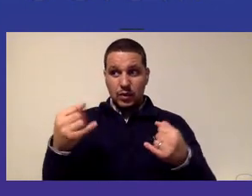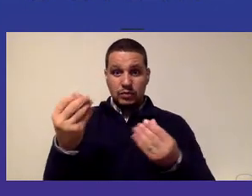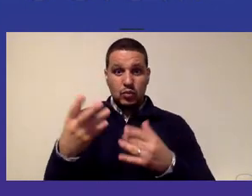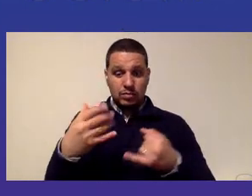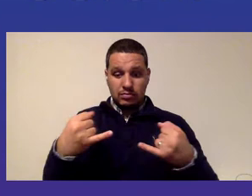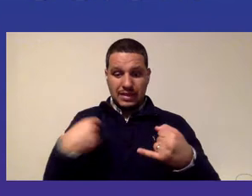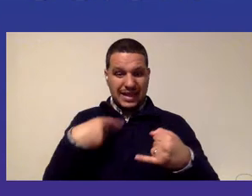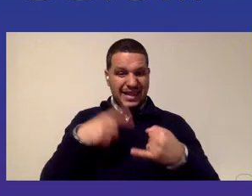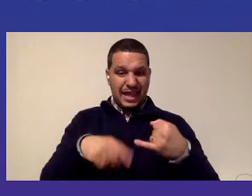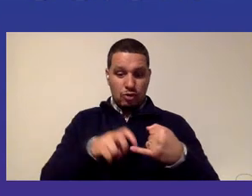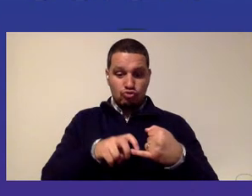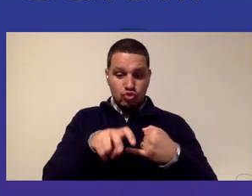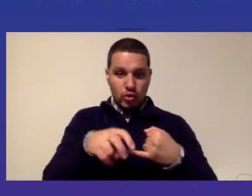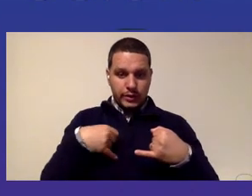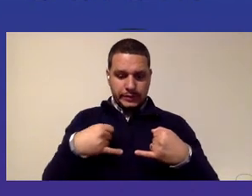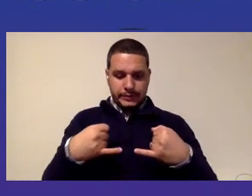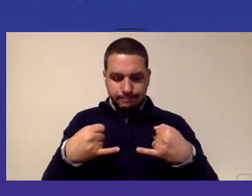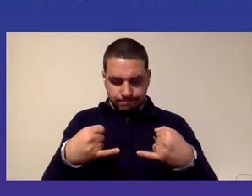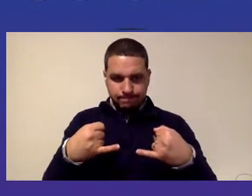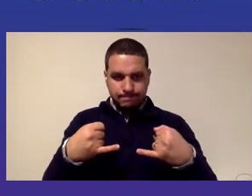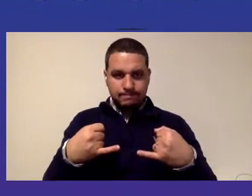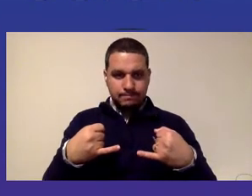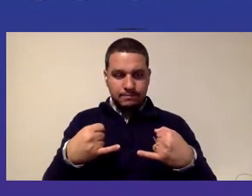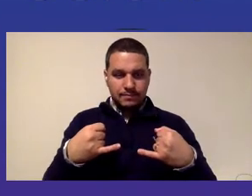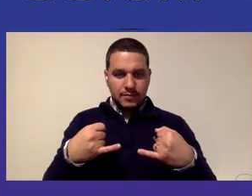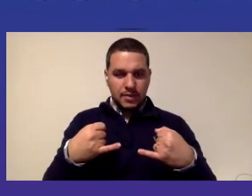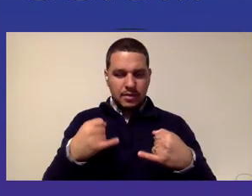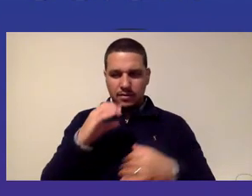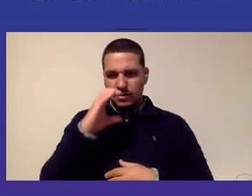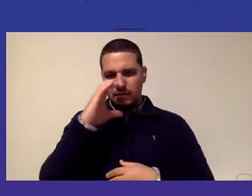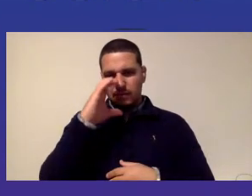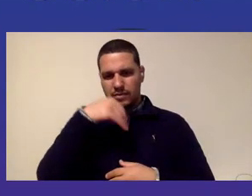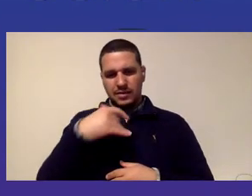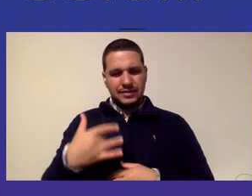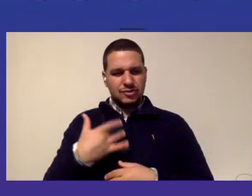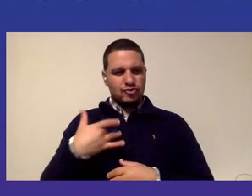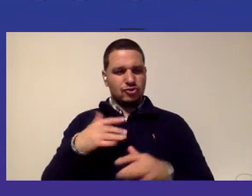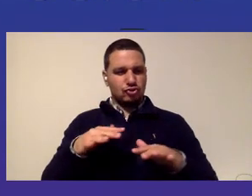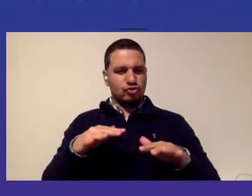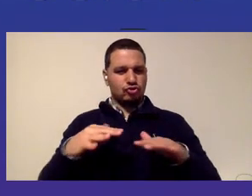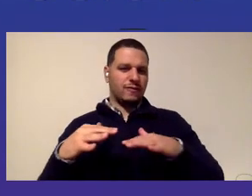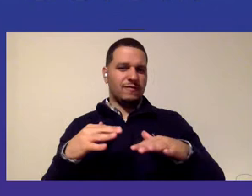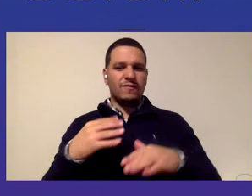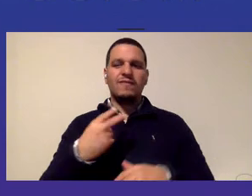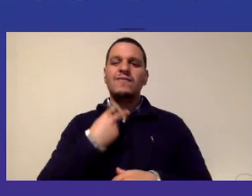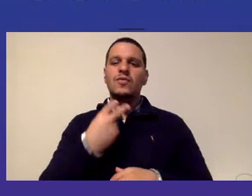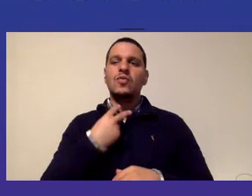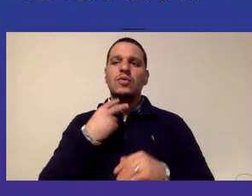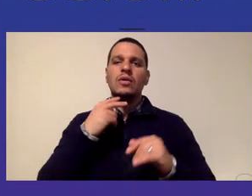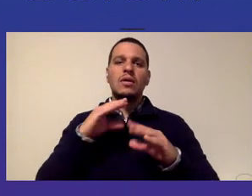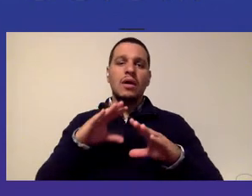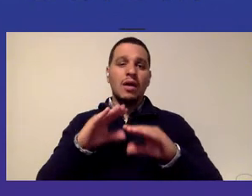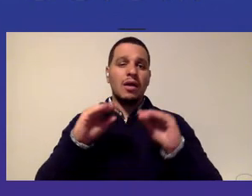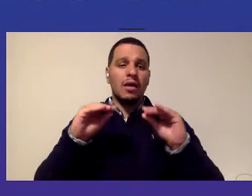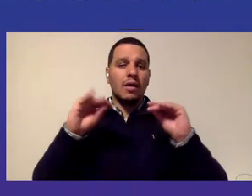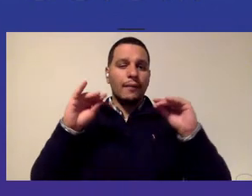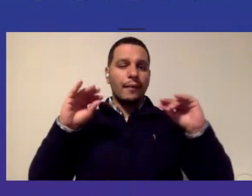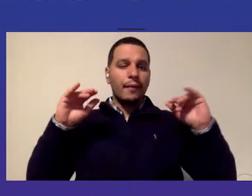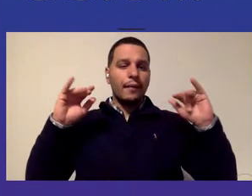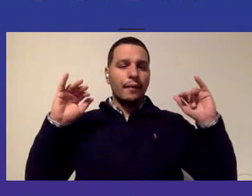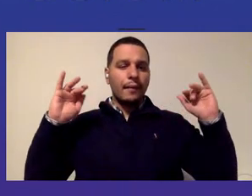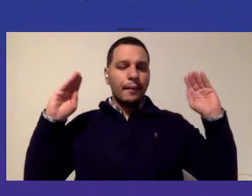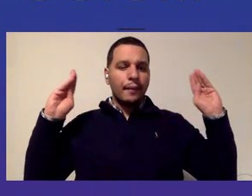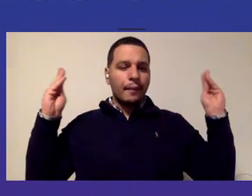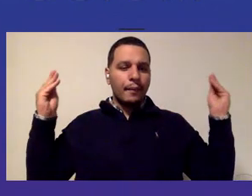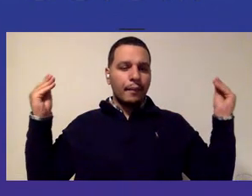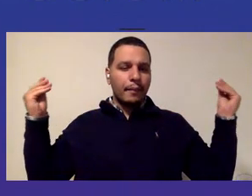cross. And in an odd sensory shift, the chanting voices fade to the background, and all I